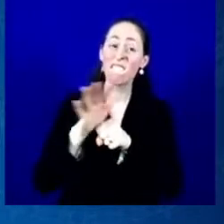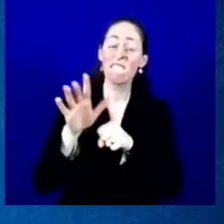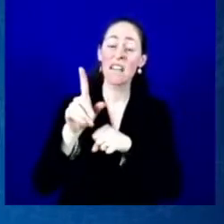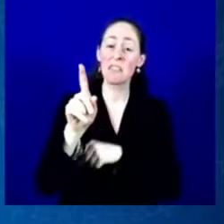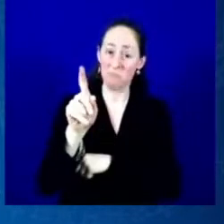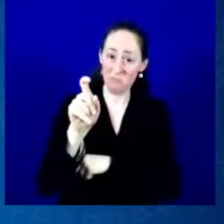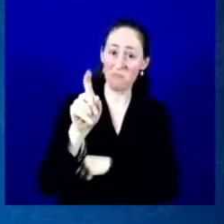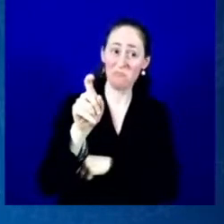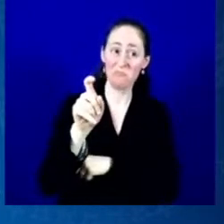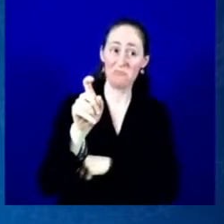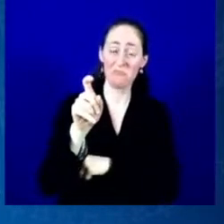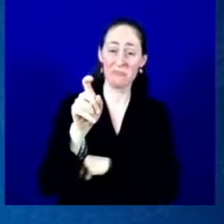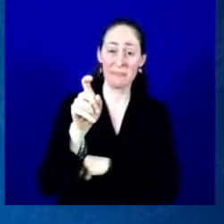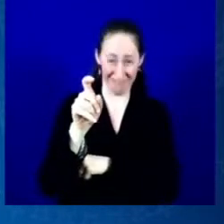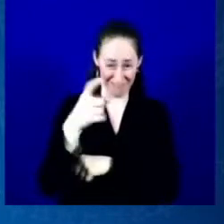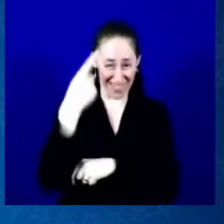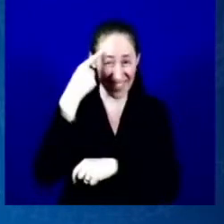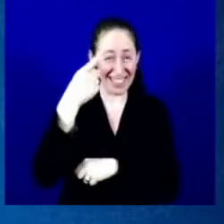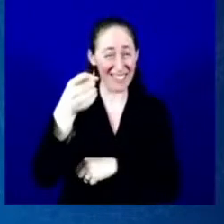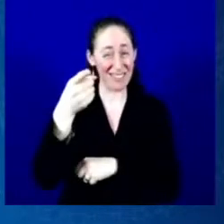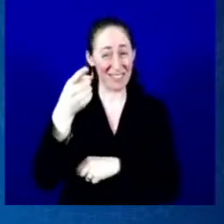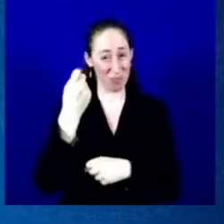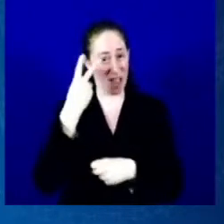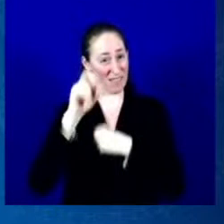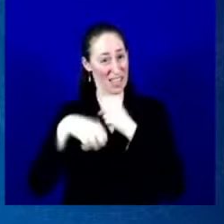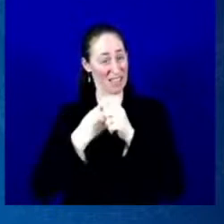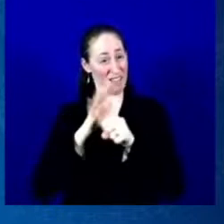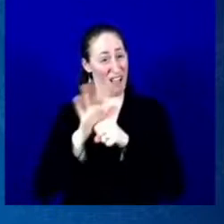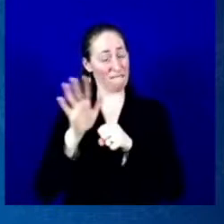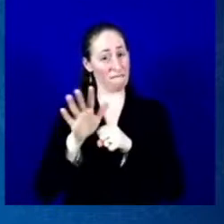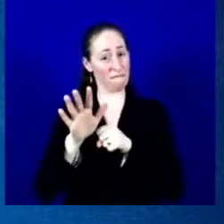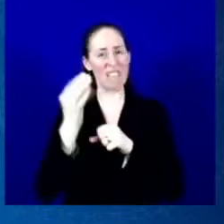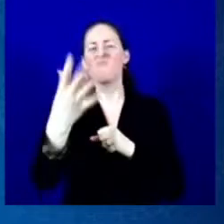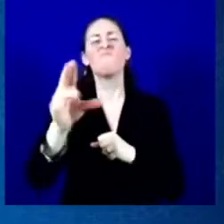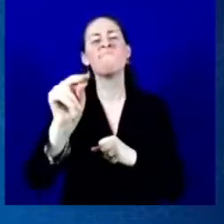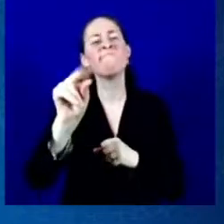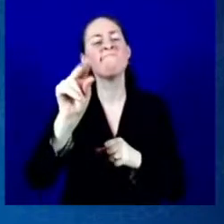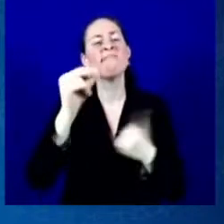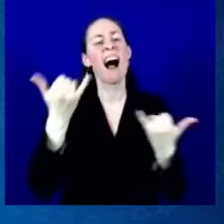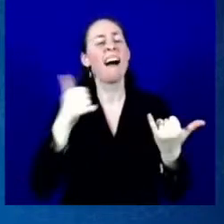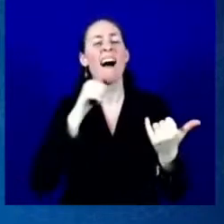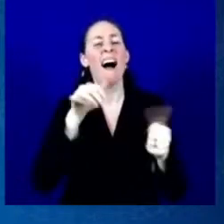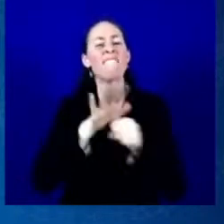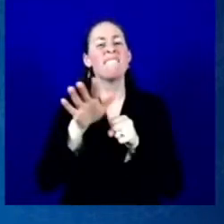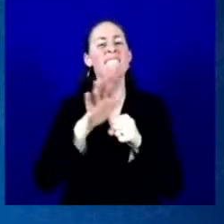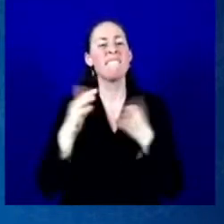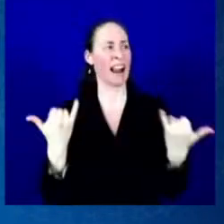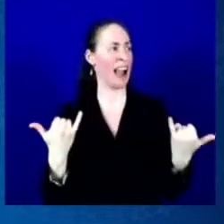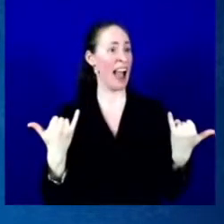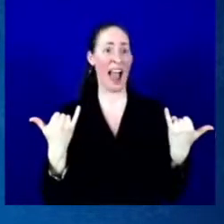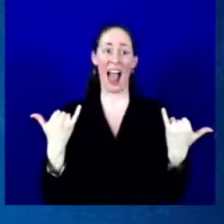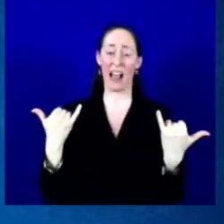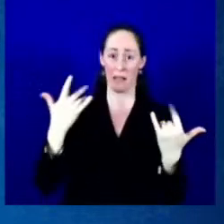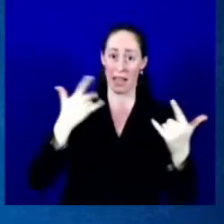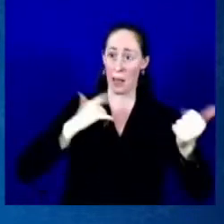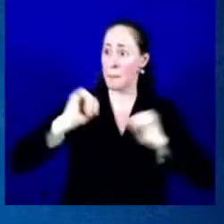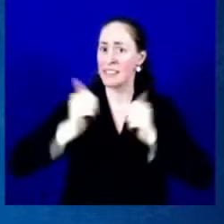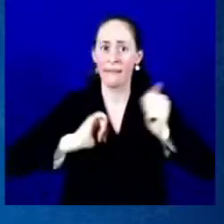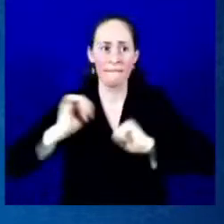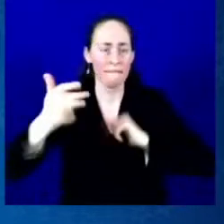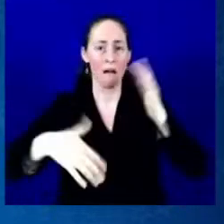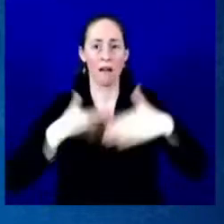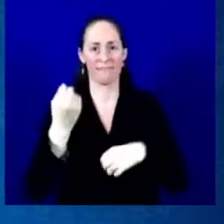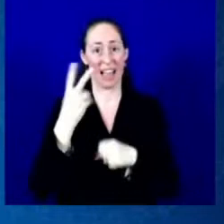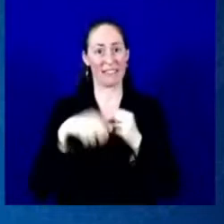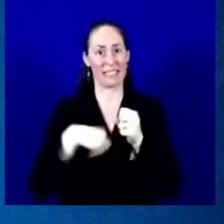12 years is no longer enough today to compete with the rest of the world in the 21st century. That's why